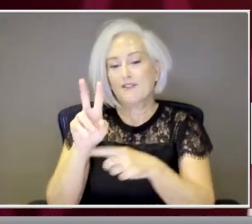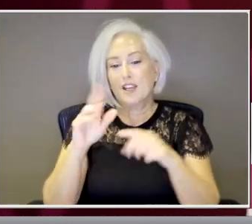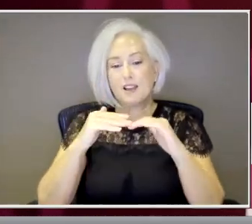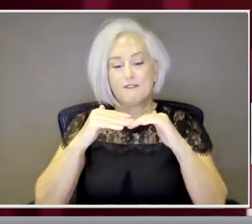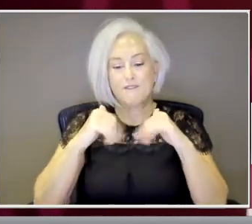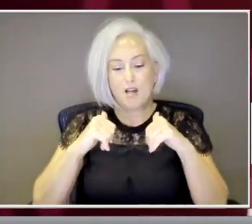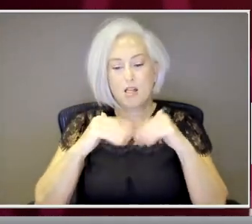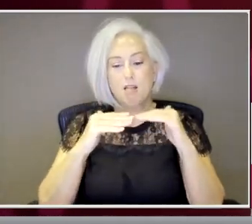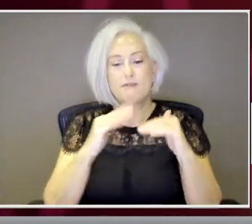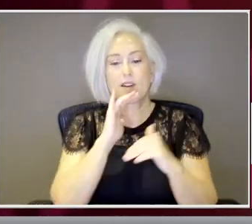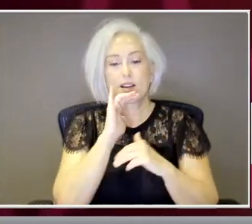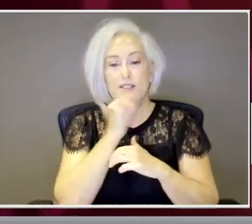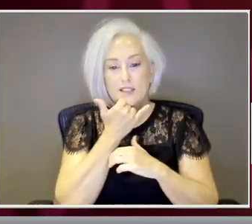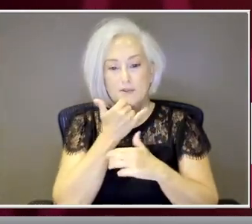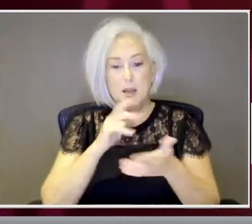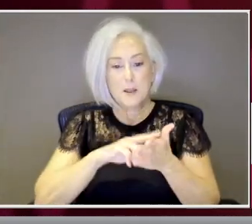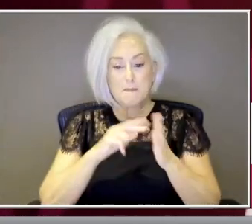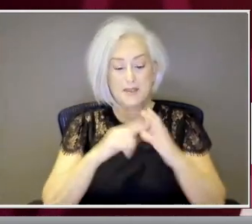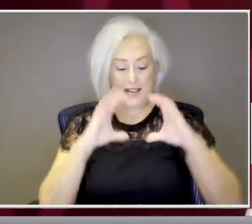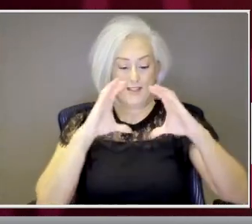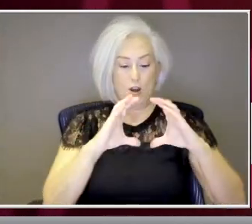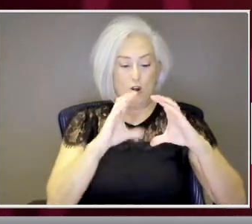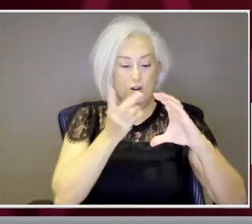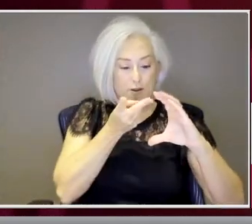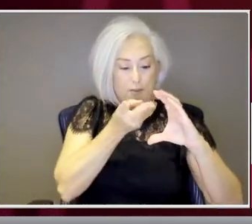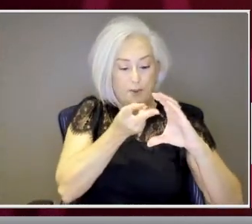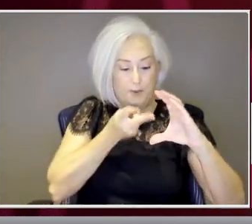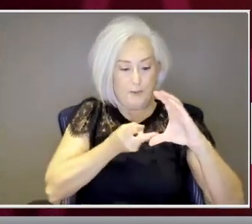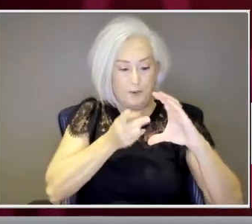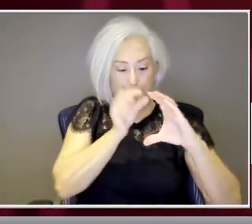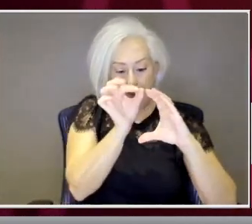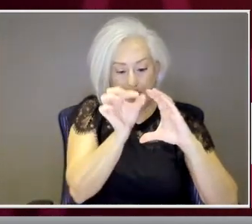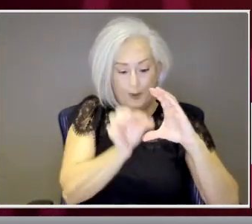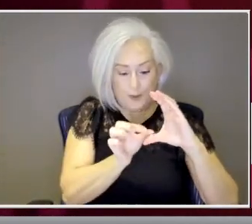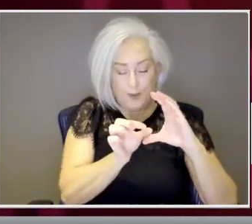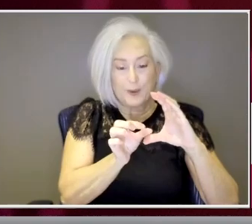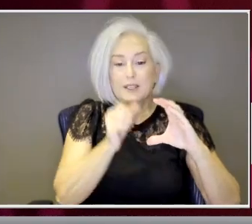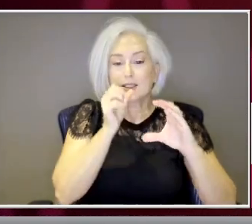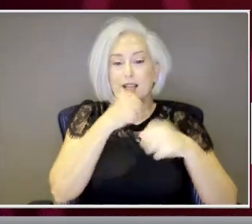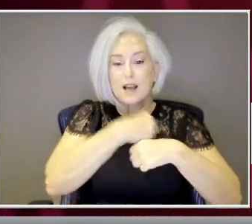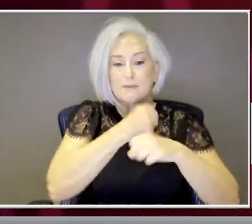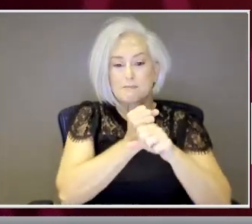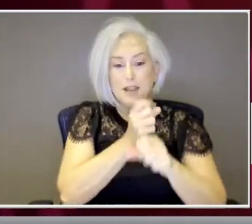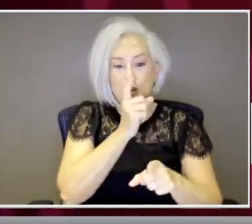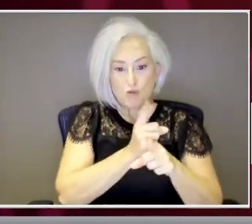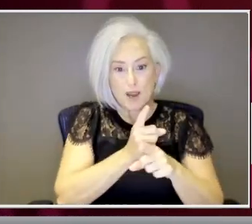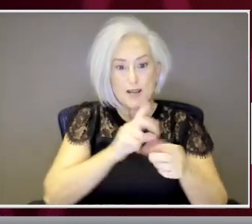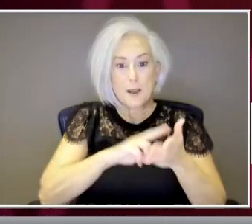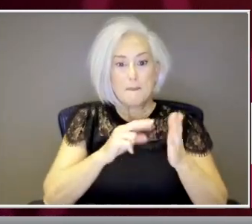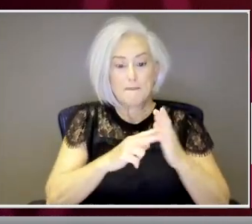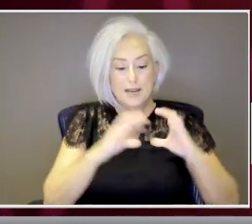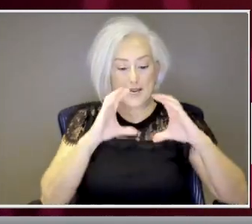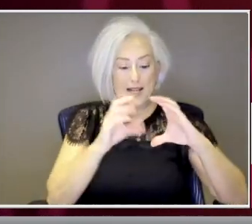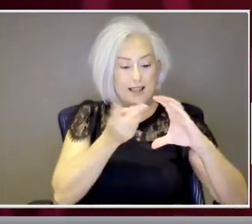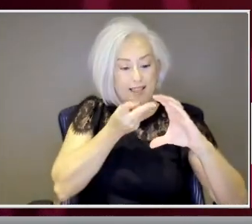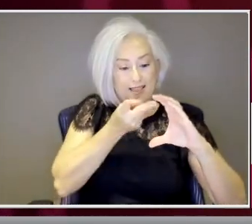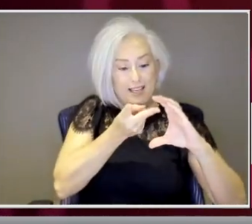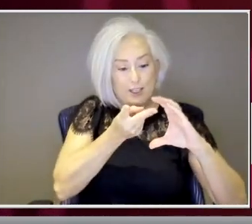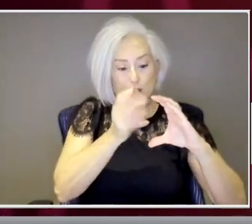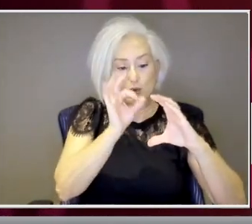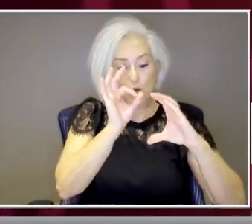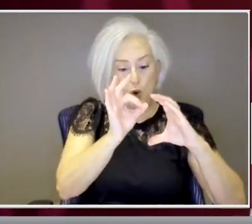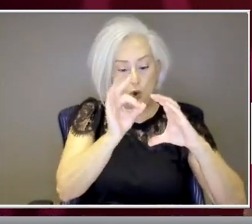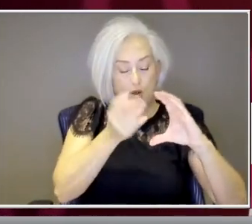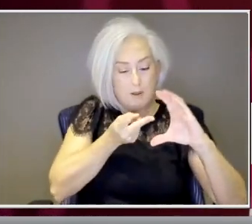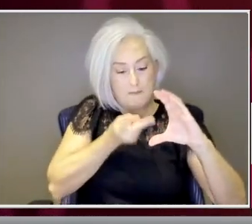chambers of the heart meet, just doesn't form right. And it leads to two holes in the top chambers and the bottom chambers of the heart. And what that can